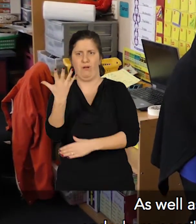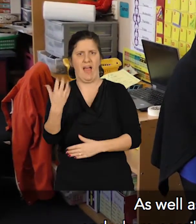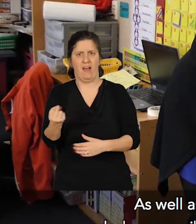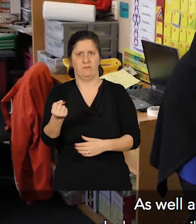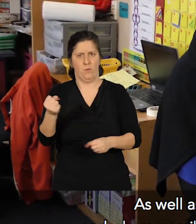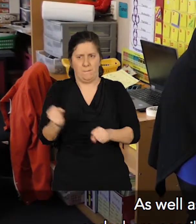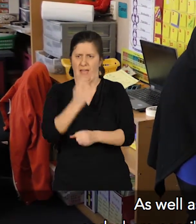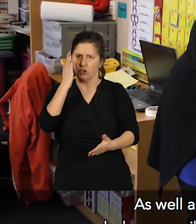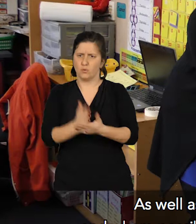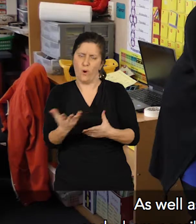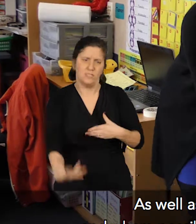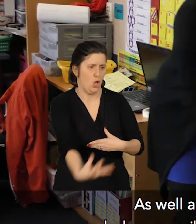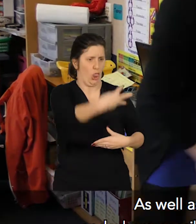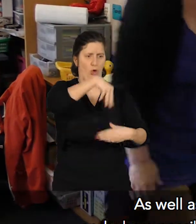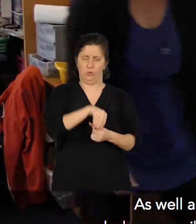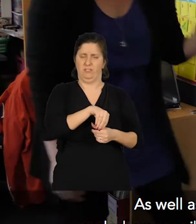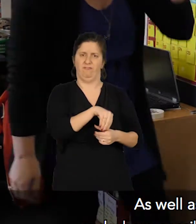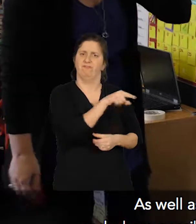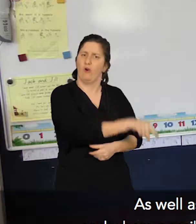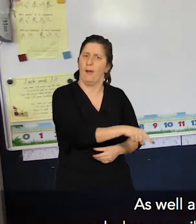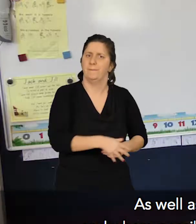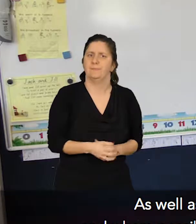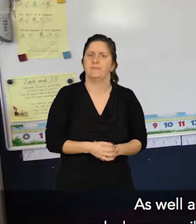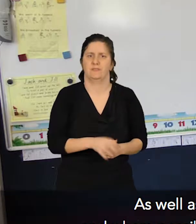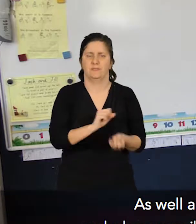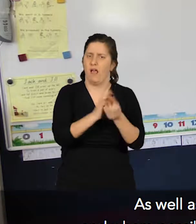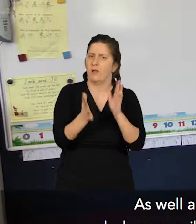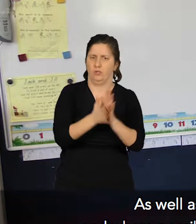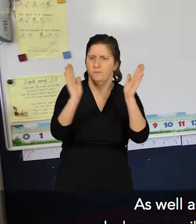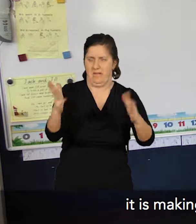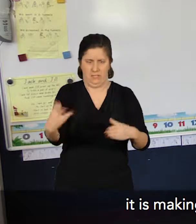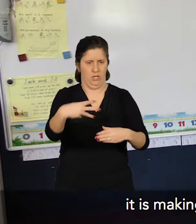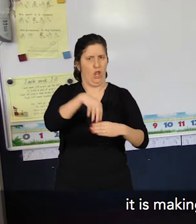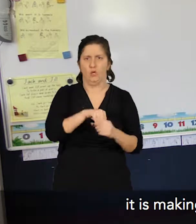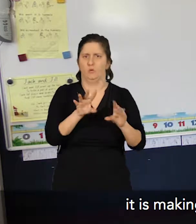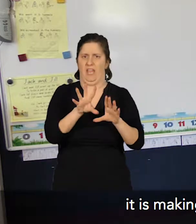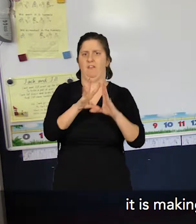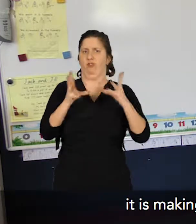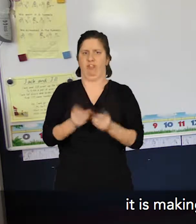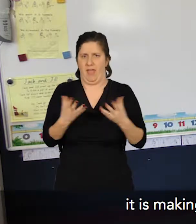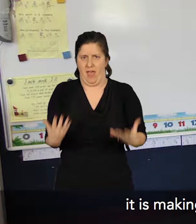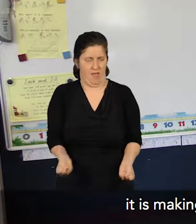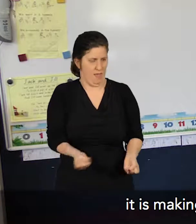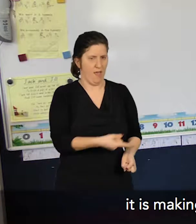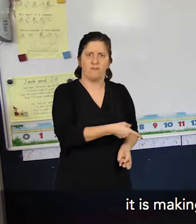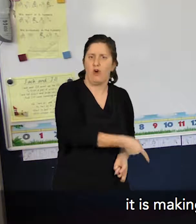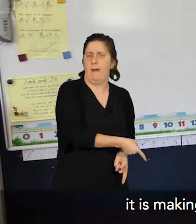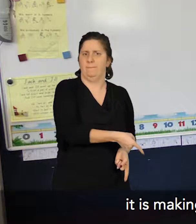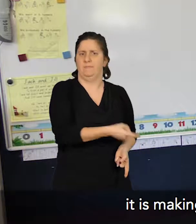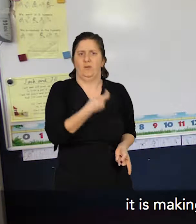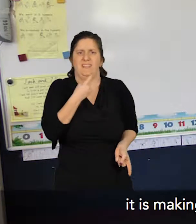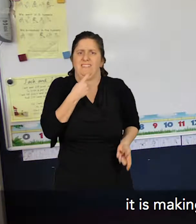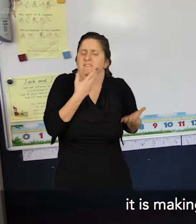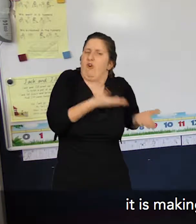language increasing, and where possible we incorporate New Zealand Sign Language. It is making it more inclusive for Andre to come